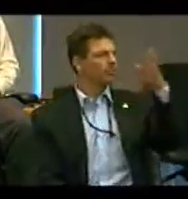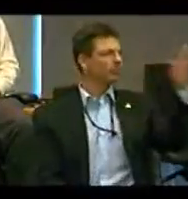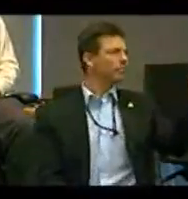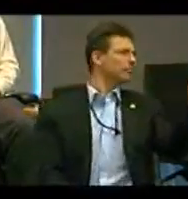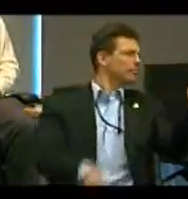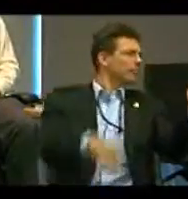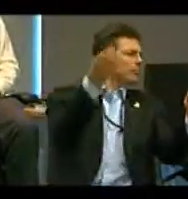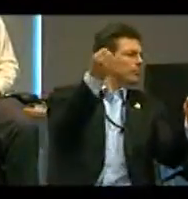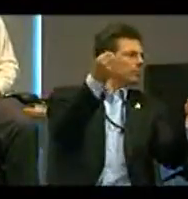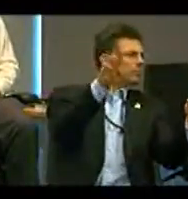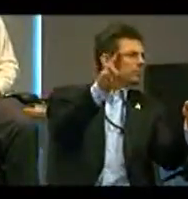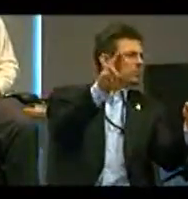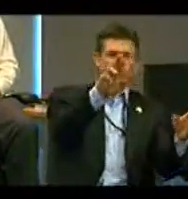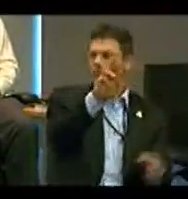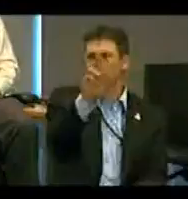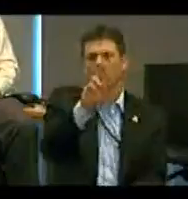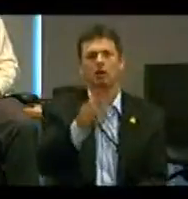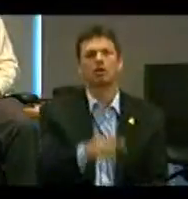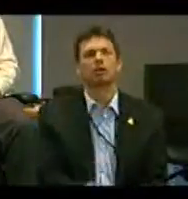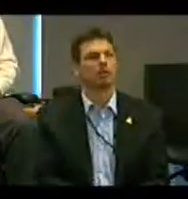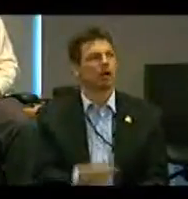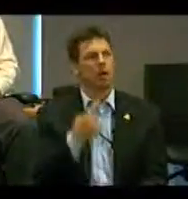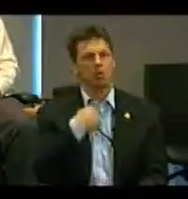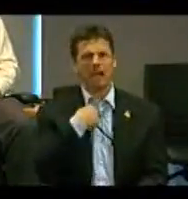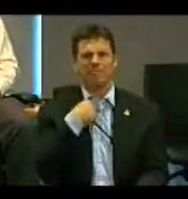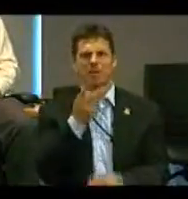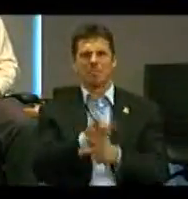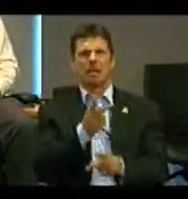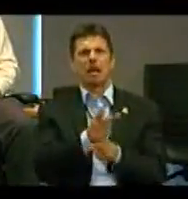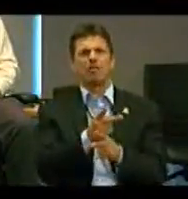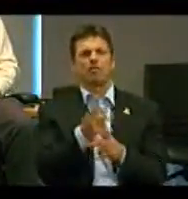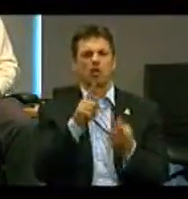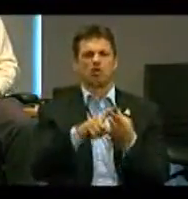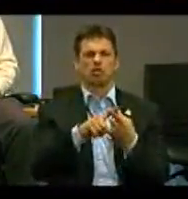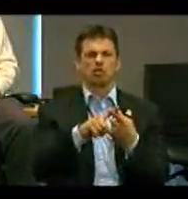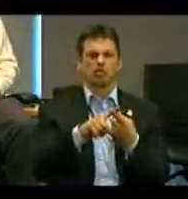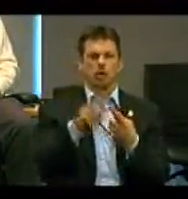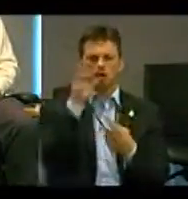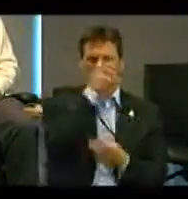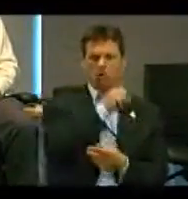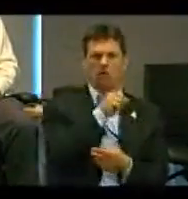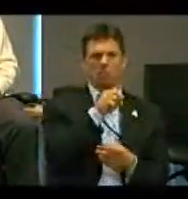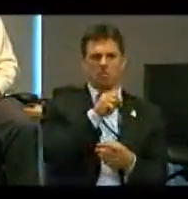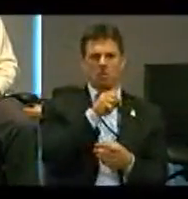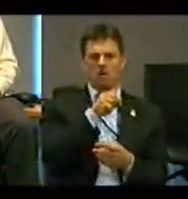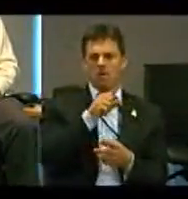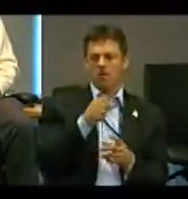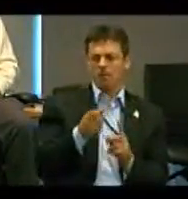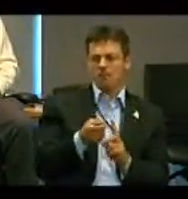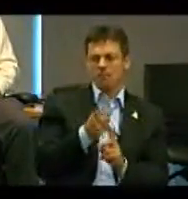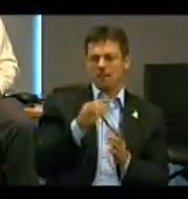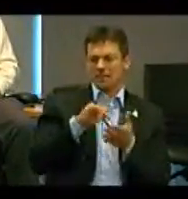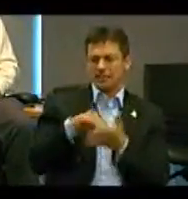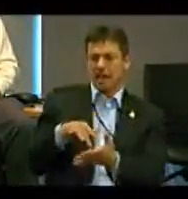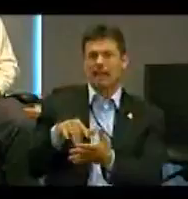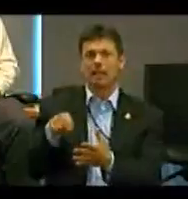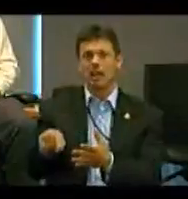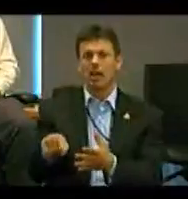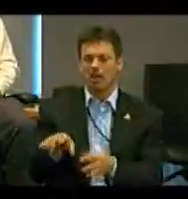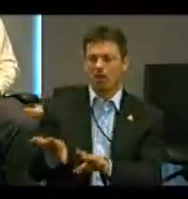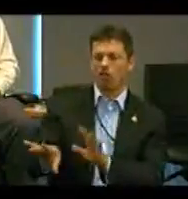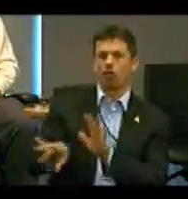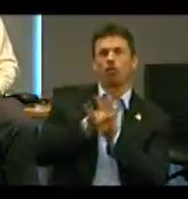by point, right? We have to be very careful of drawing assumptions from studies and try to parse out exactly what they tell